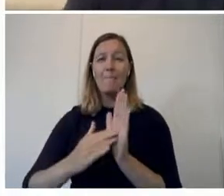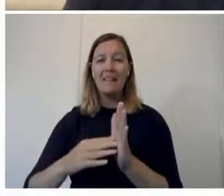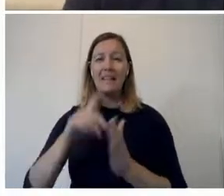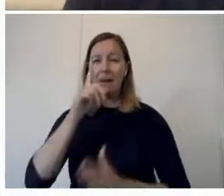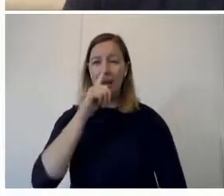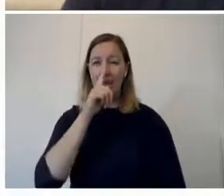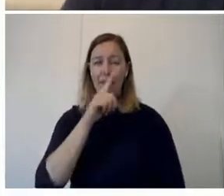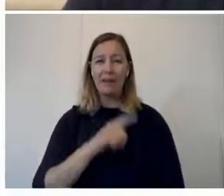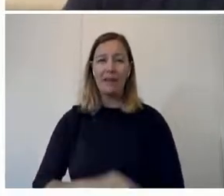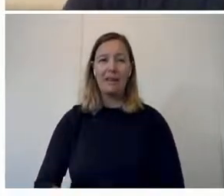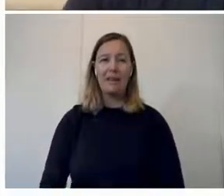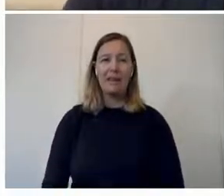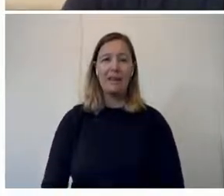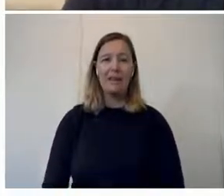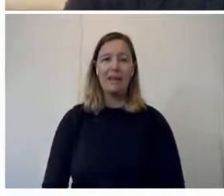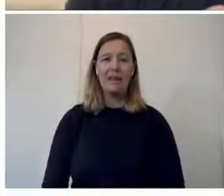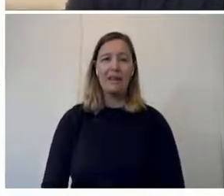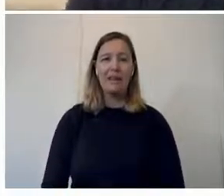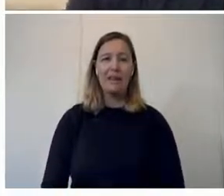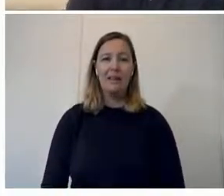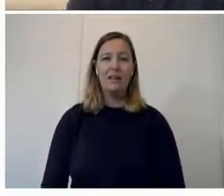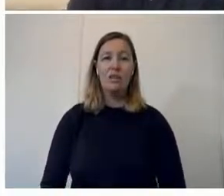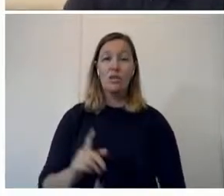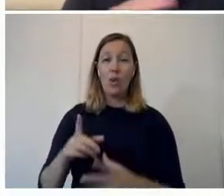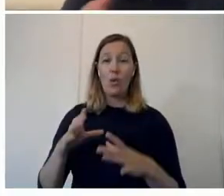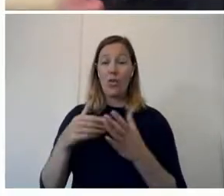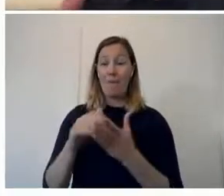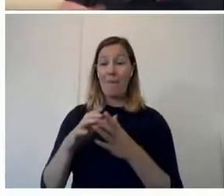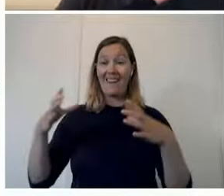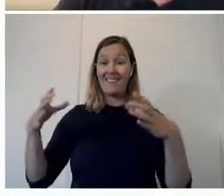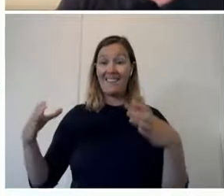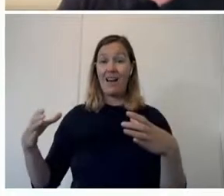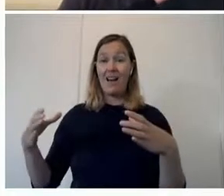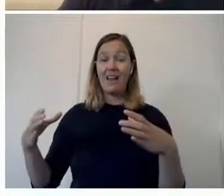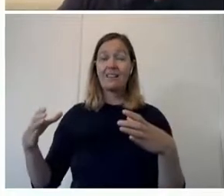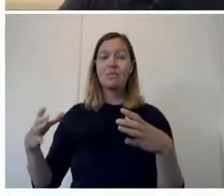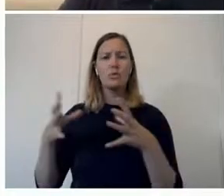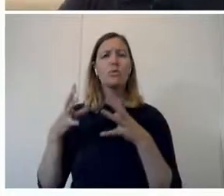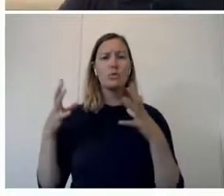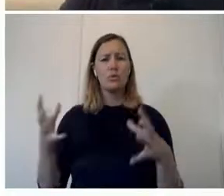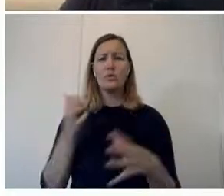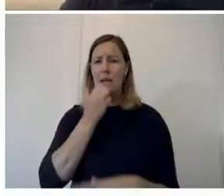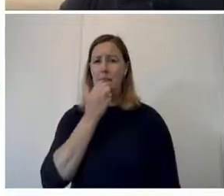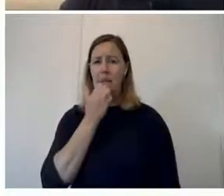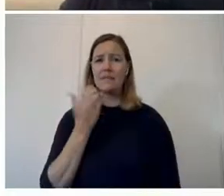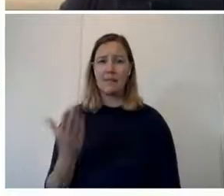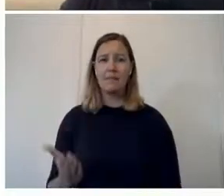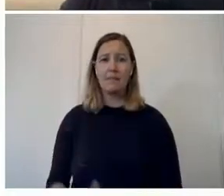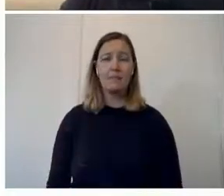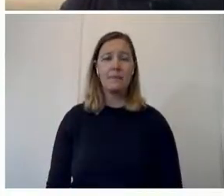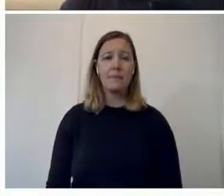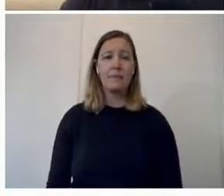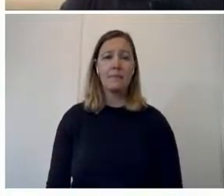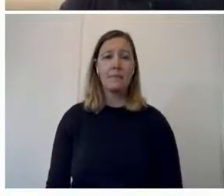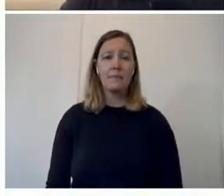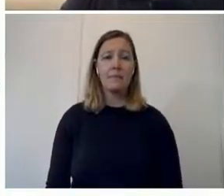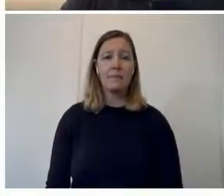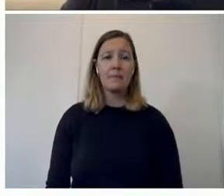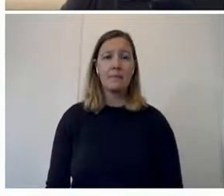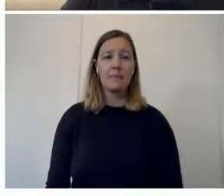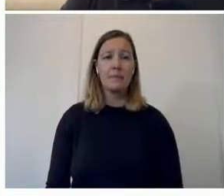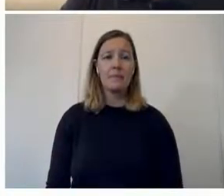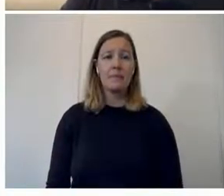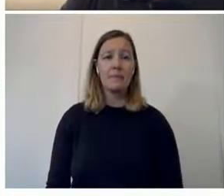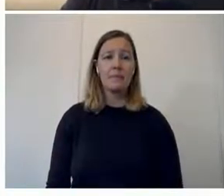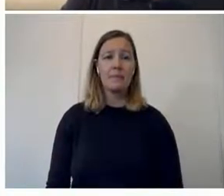talking about, you know, the size of the market, these are big numbers, you know? If we then take